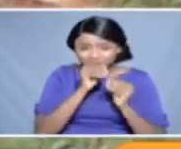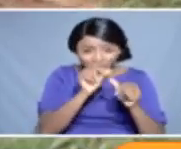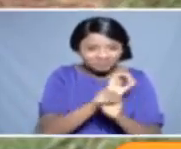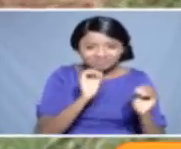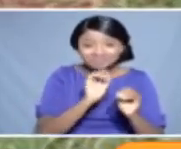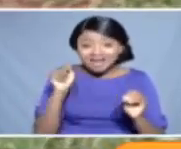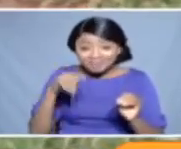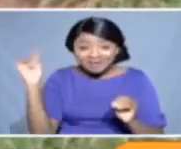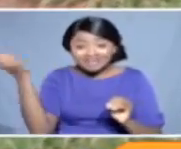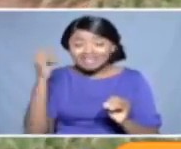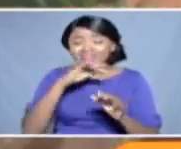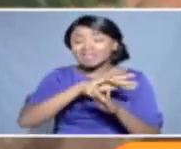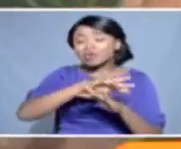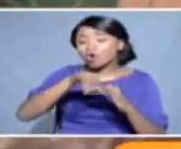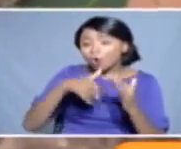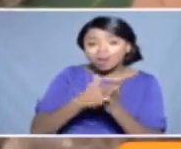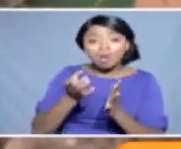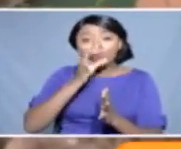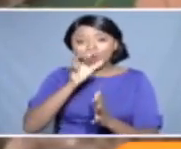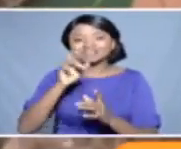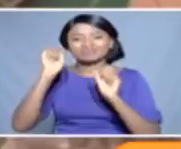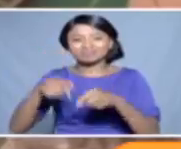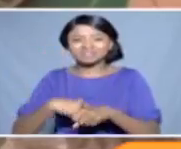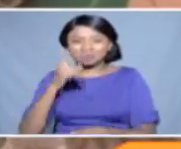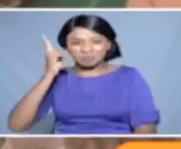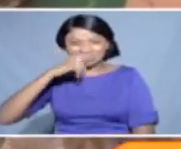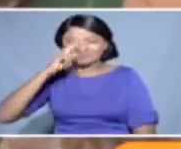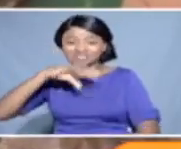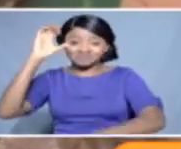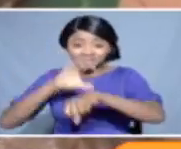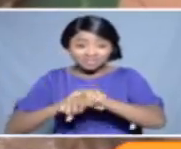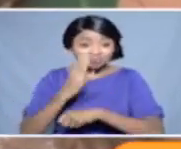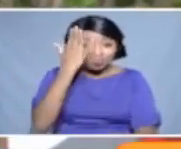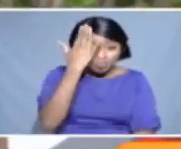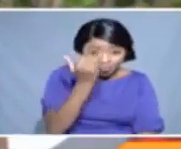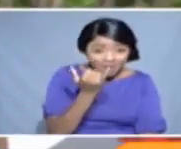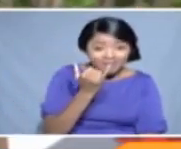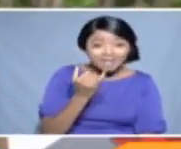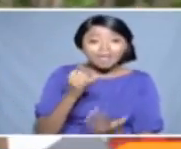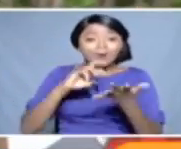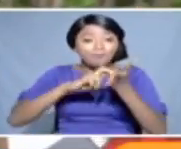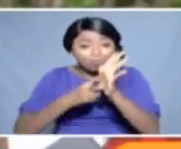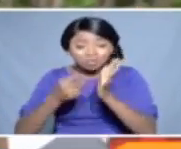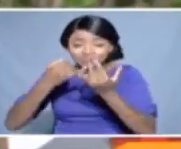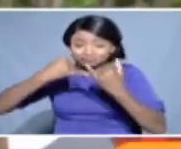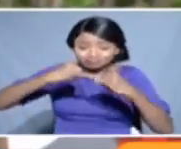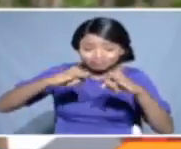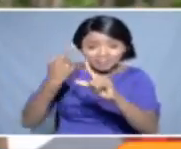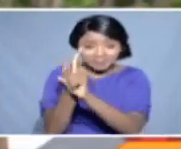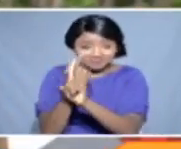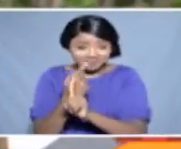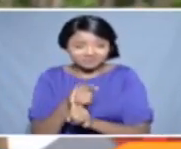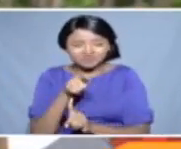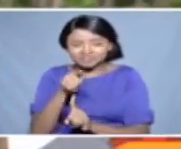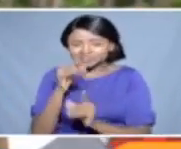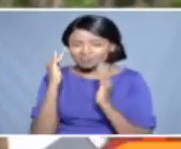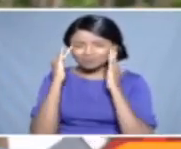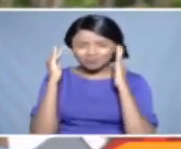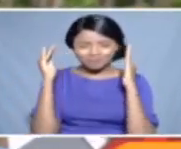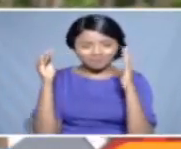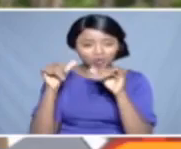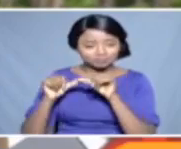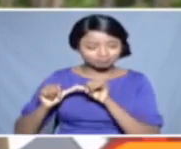all going to be contaminated. We expect that the percentage of project implementation will be strictly adhered